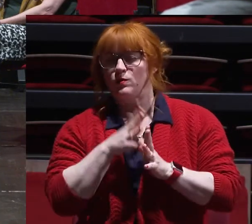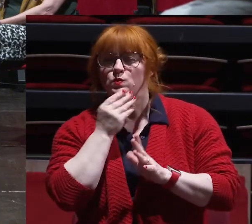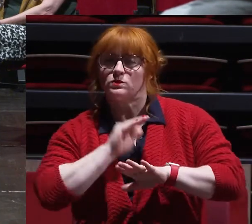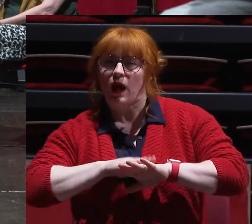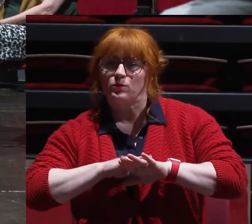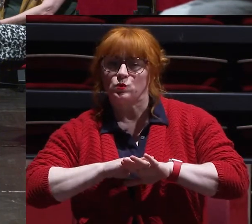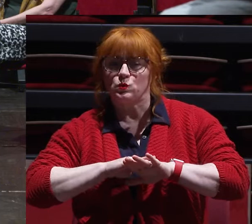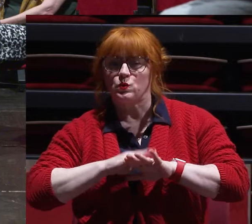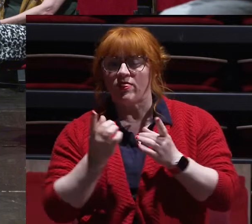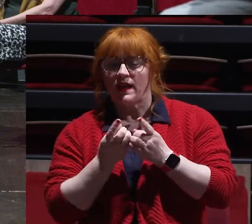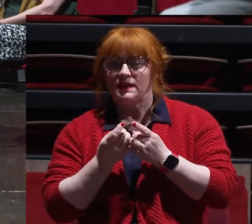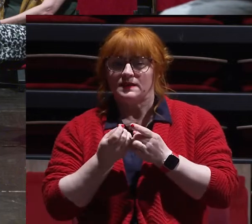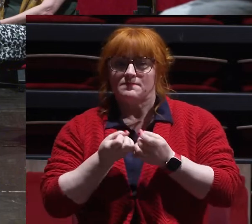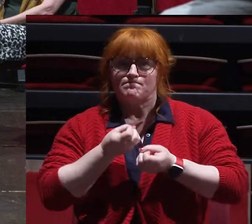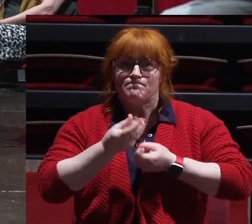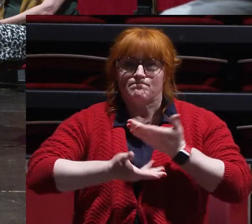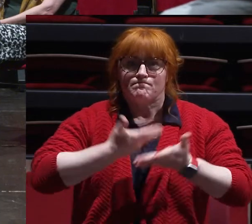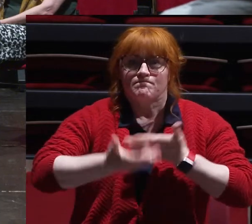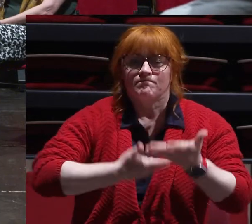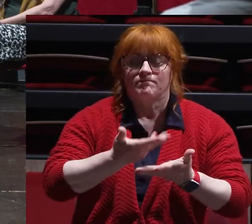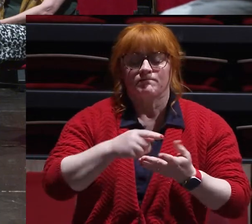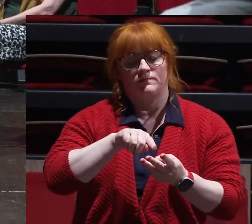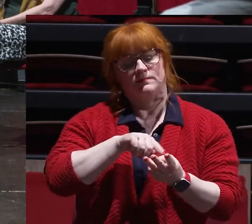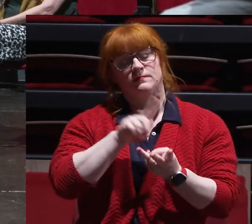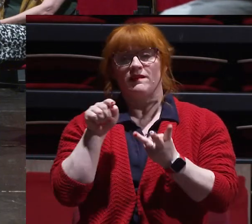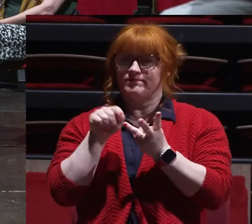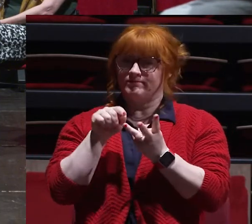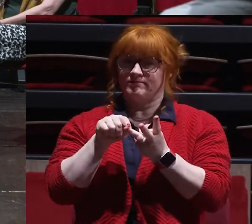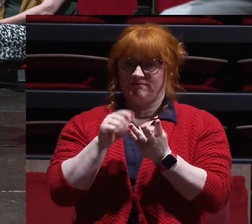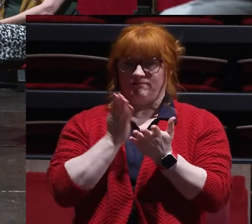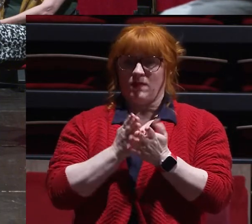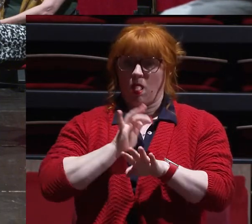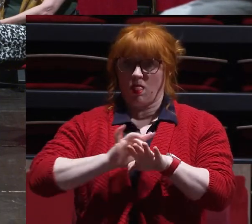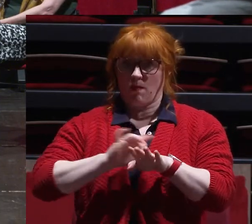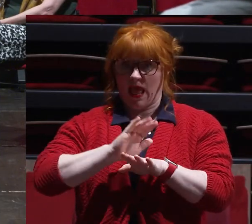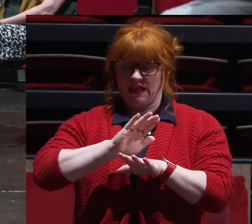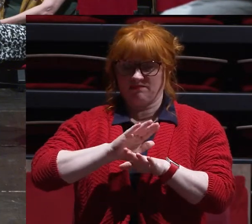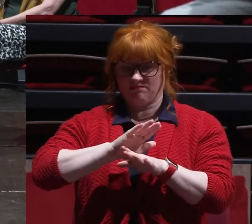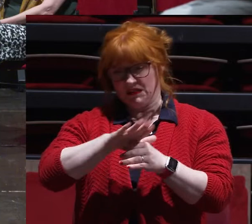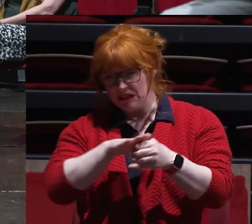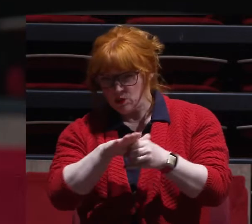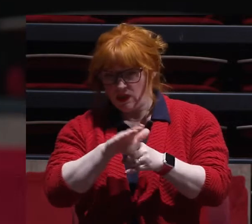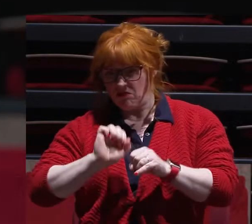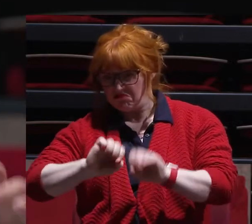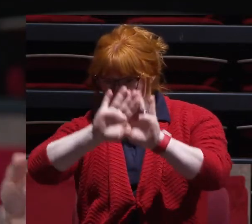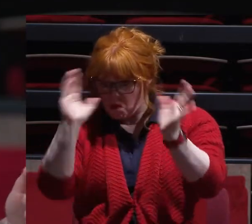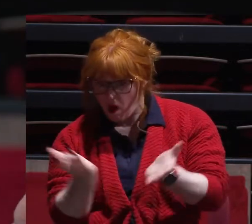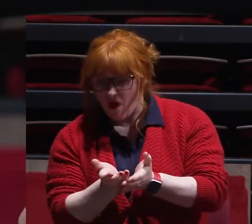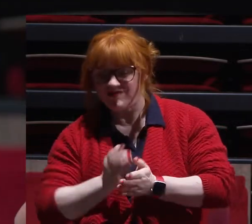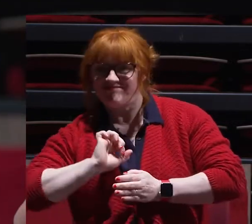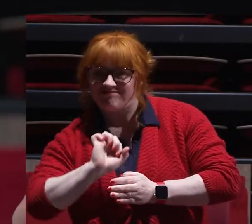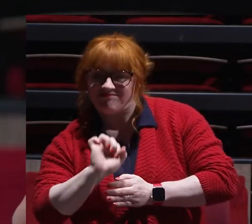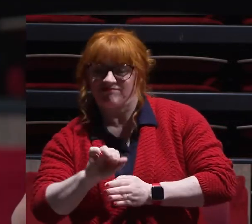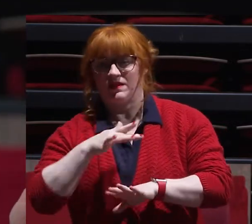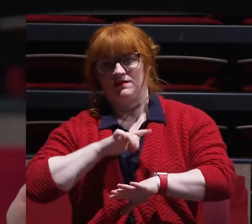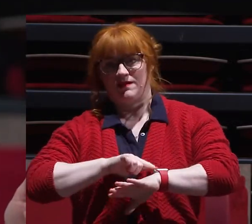play to reveal things. Mm-hmm. And the other is how time operates in the world of the play.